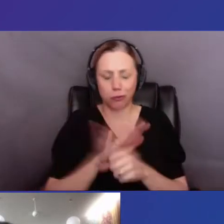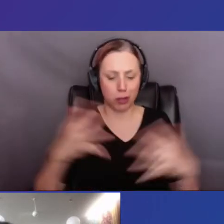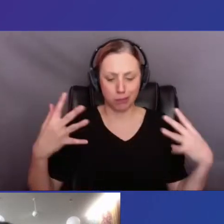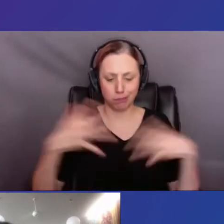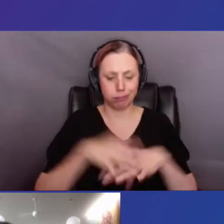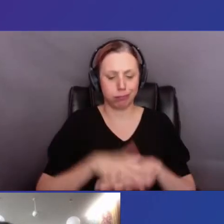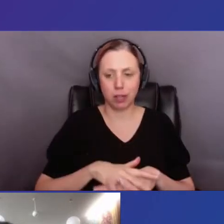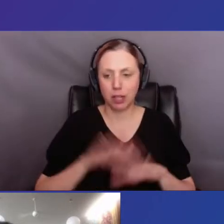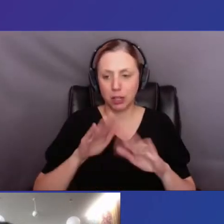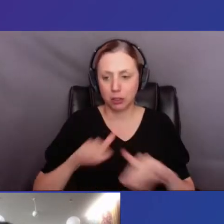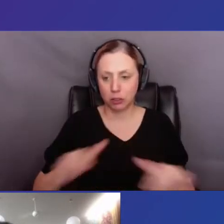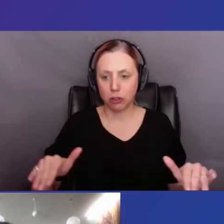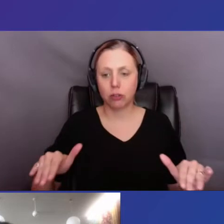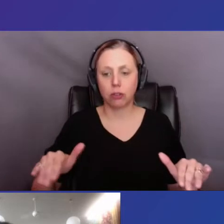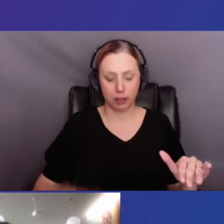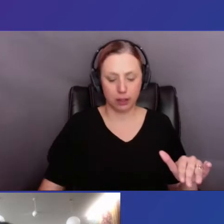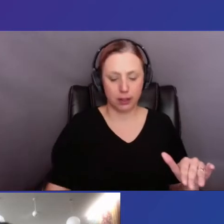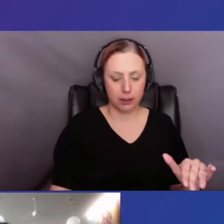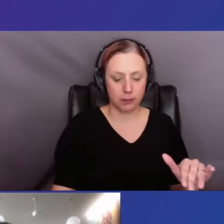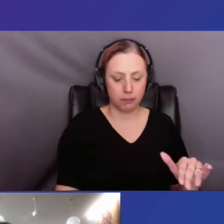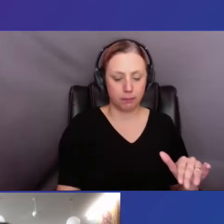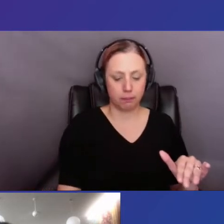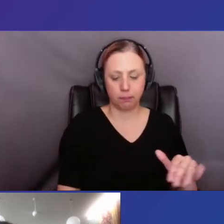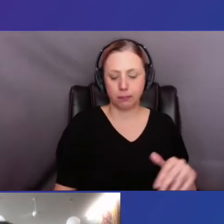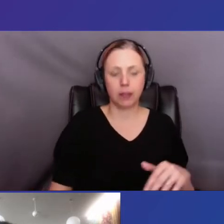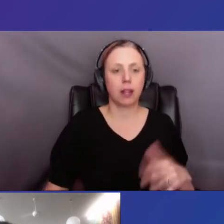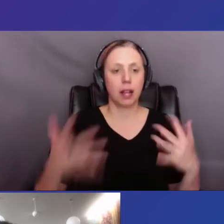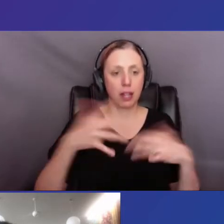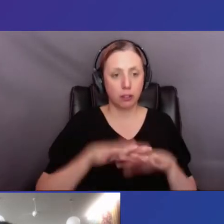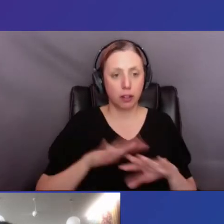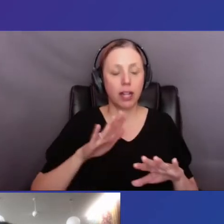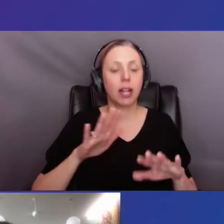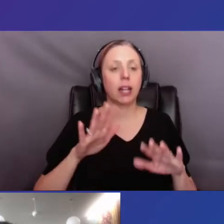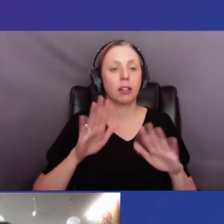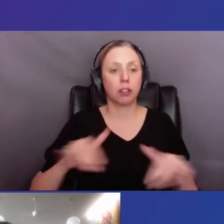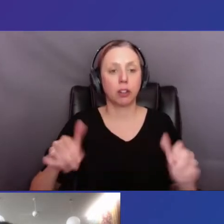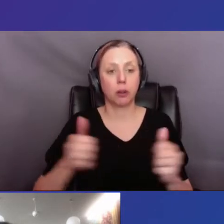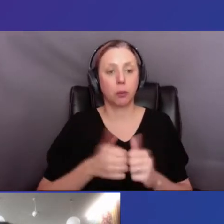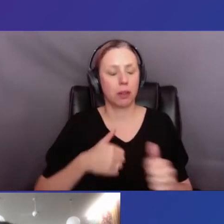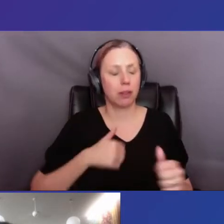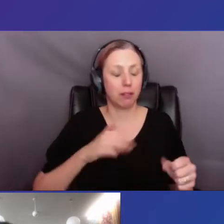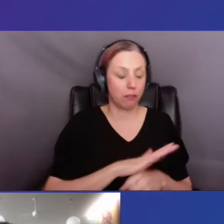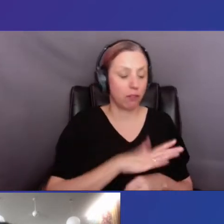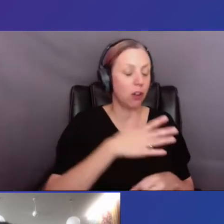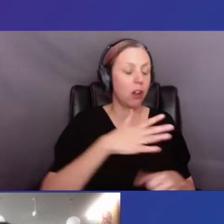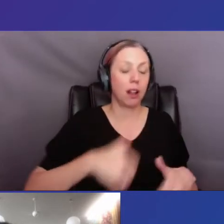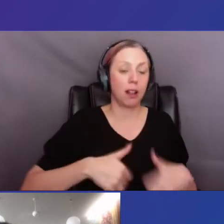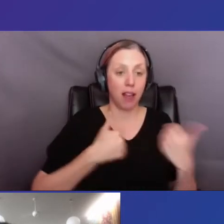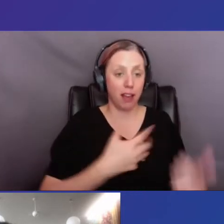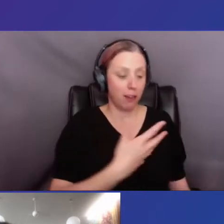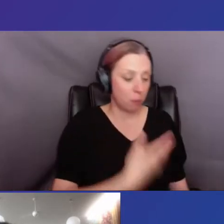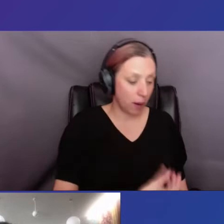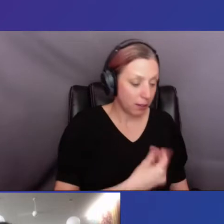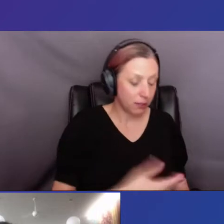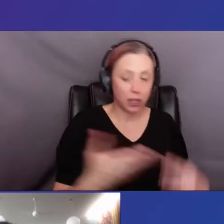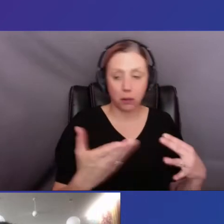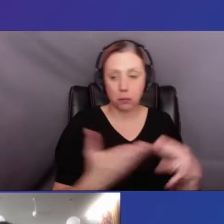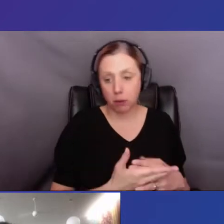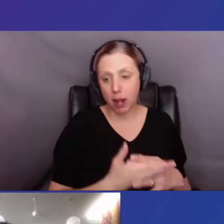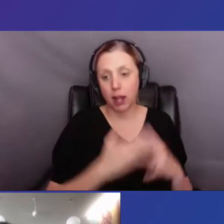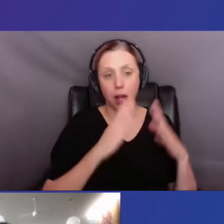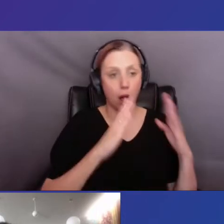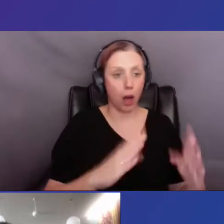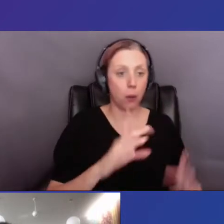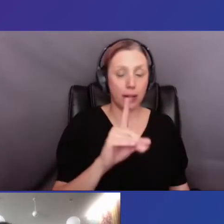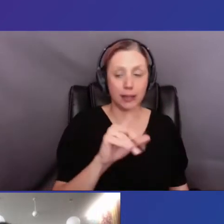children into my full life. And yes, breastfeeding during a break, during class, in the hallway at